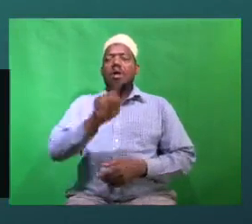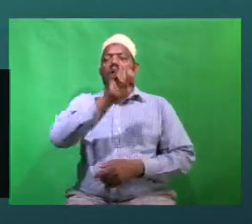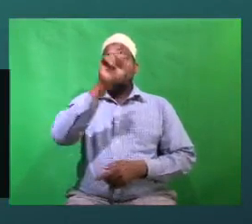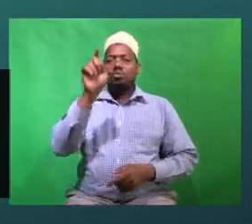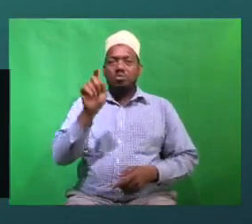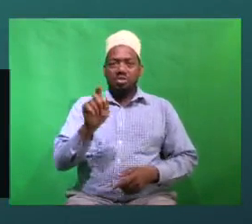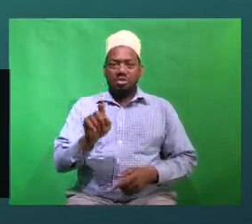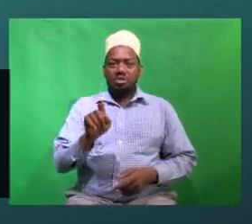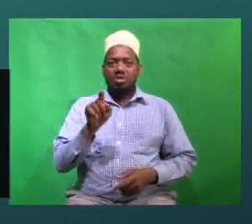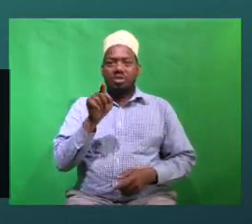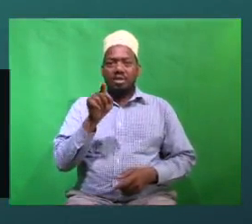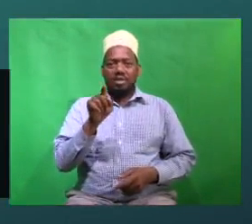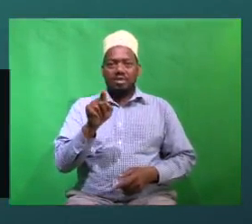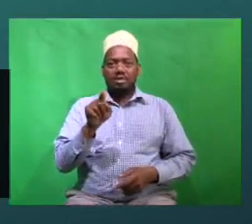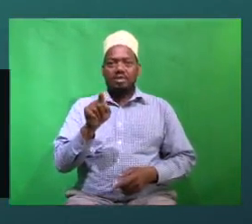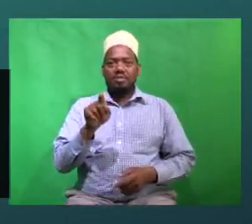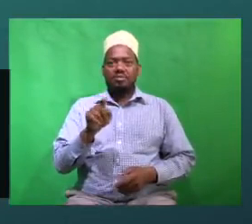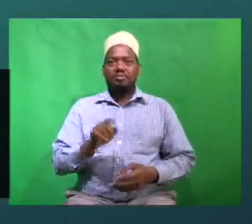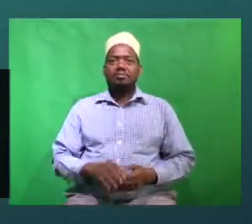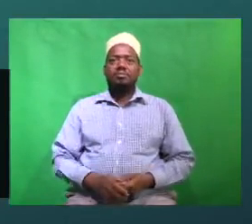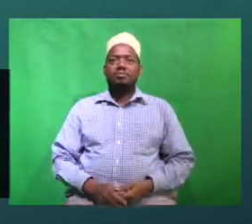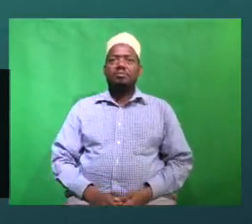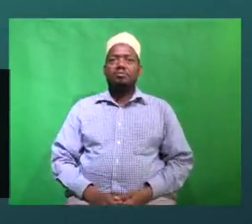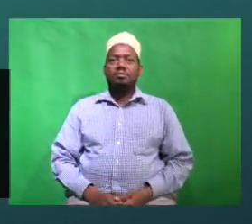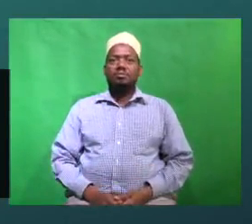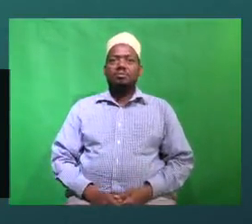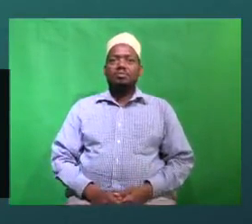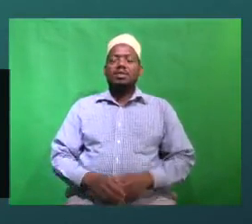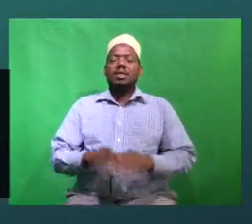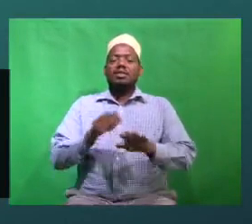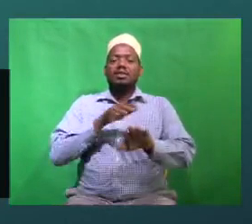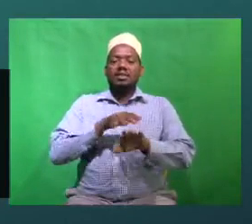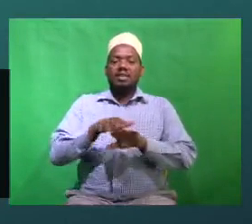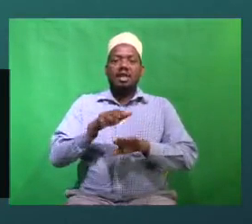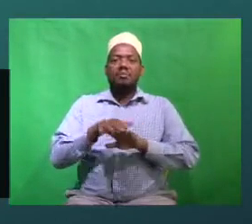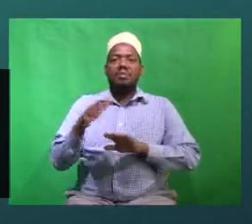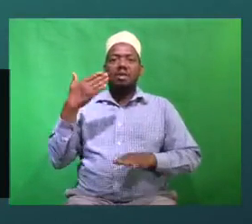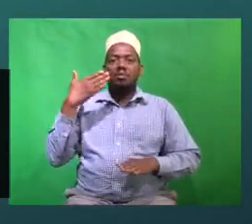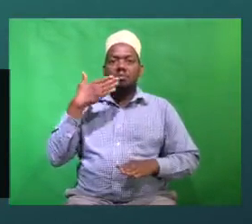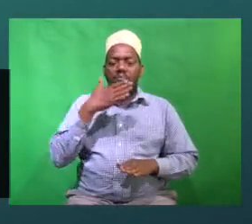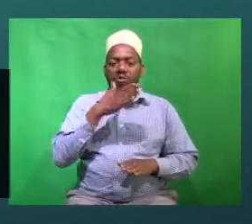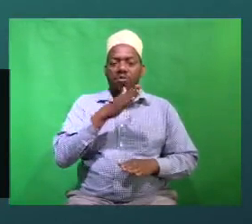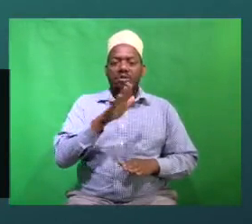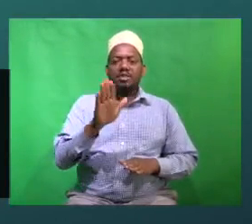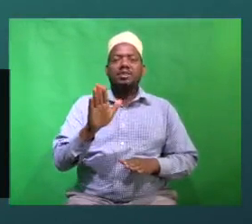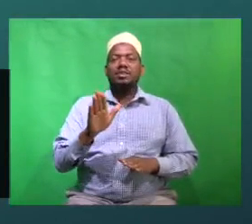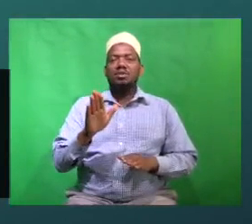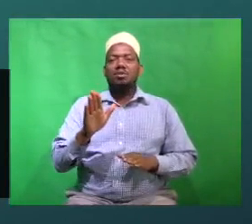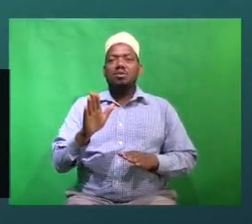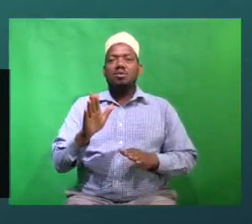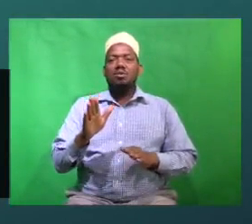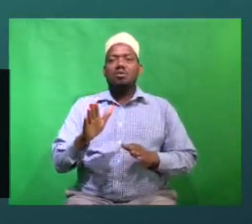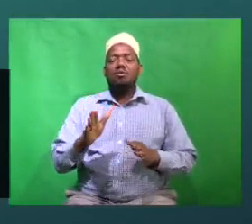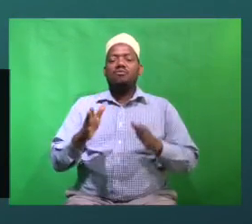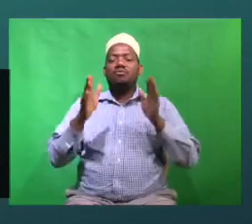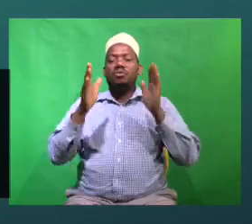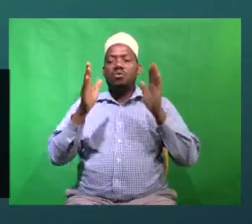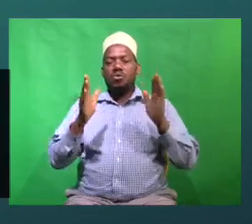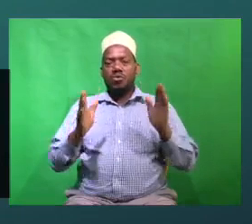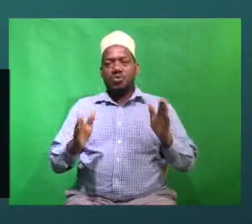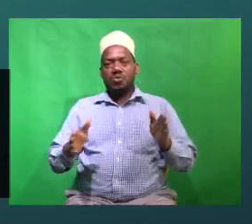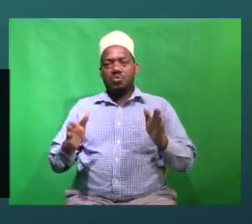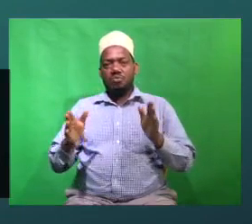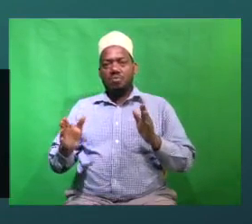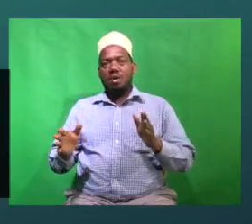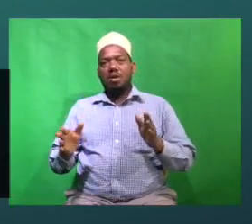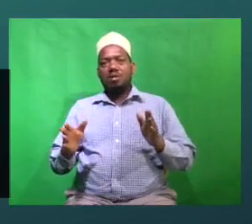our question is describe the importance of human